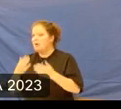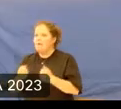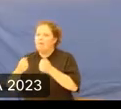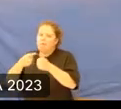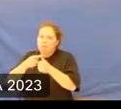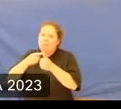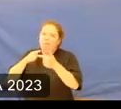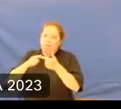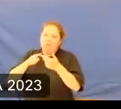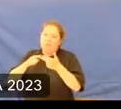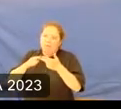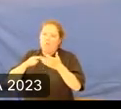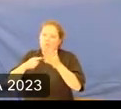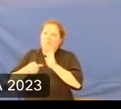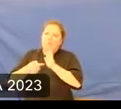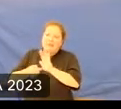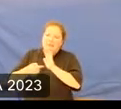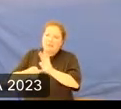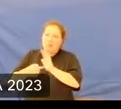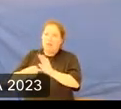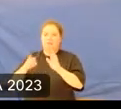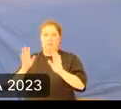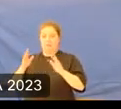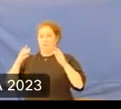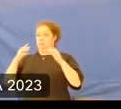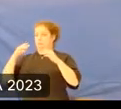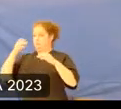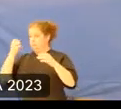anyway, of actual kind of misunderstandings of force.